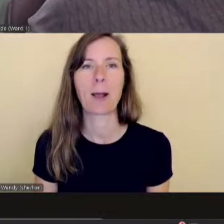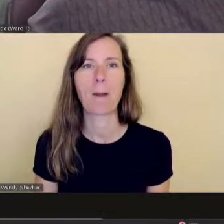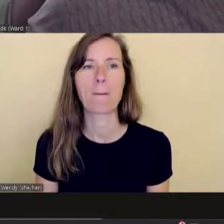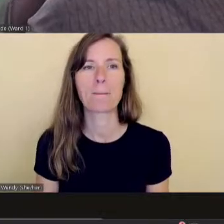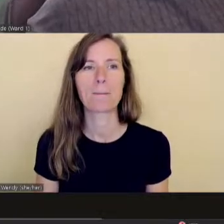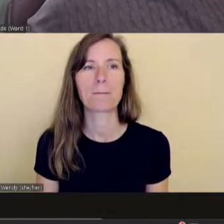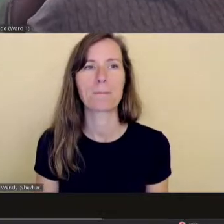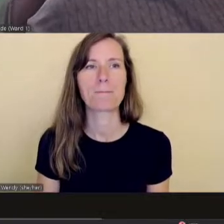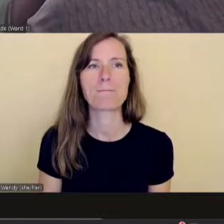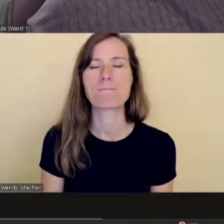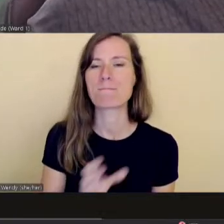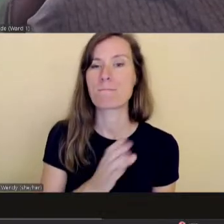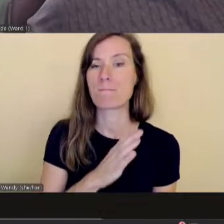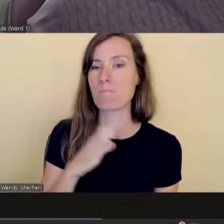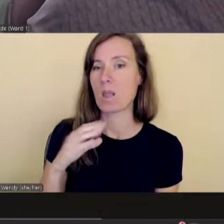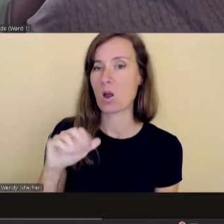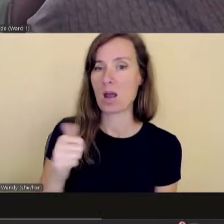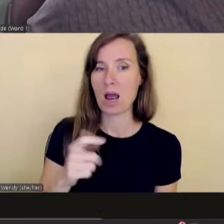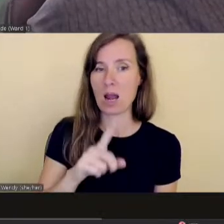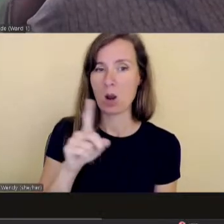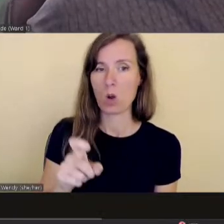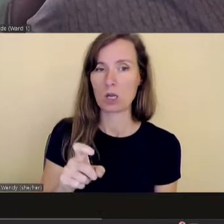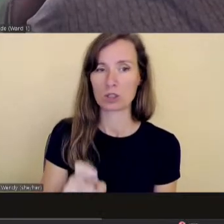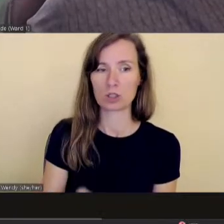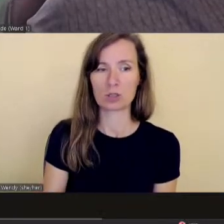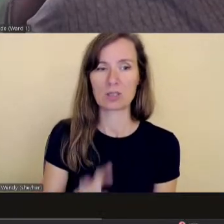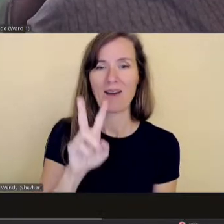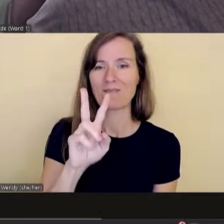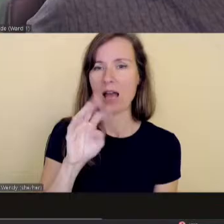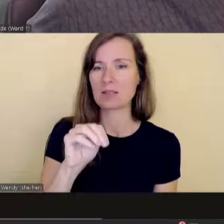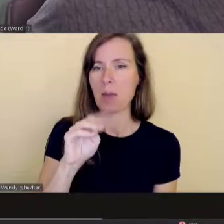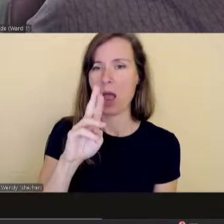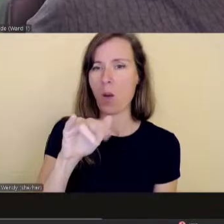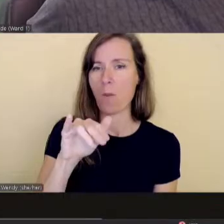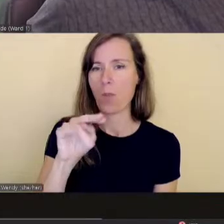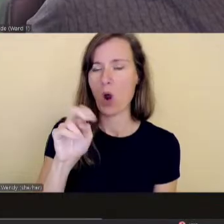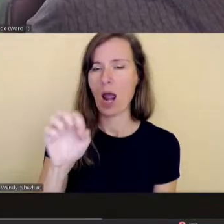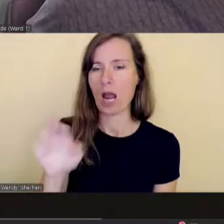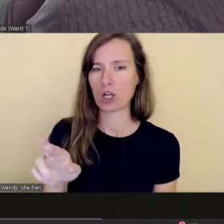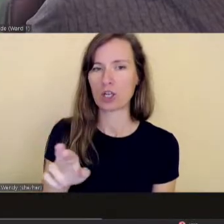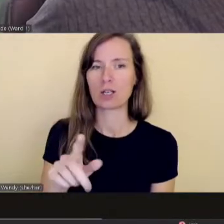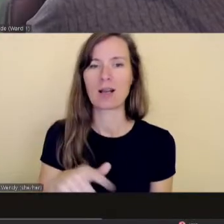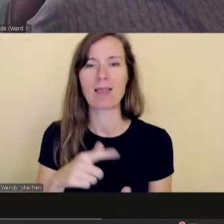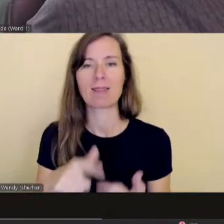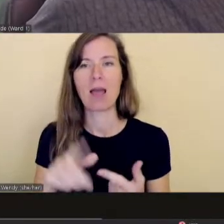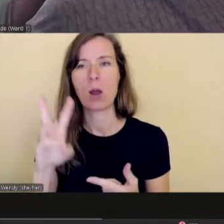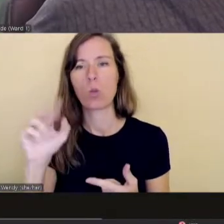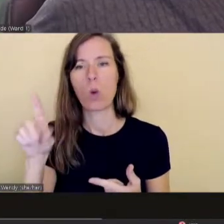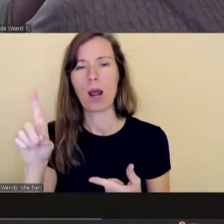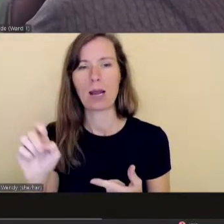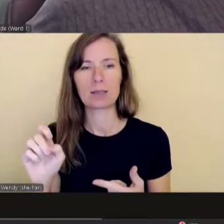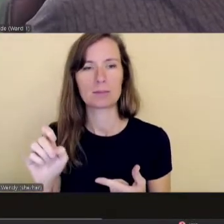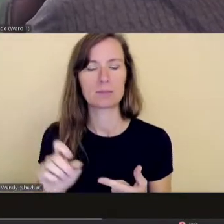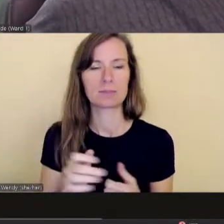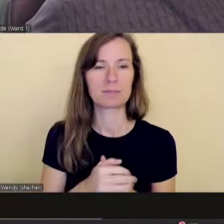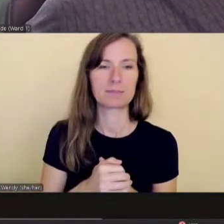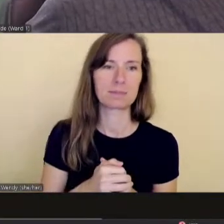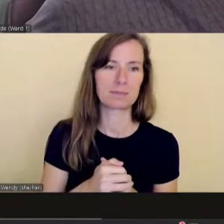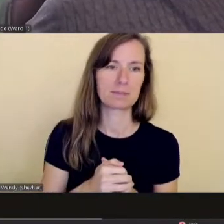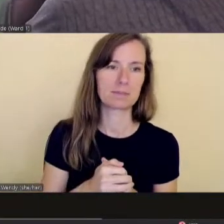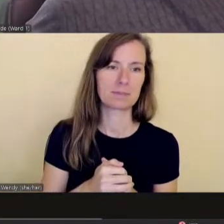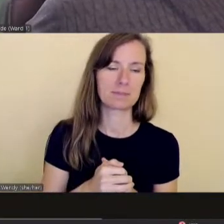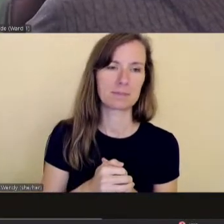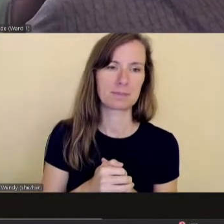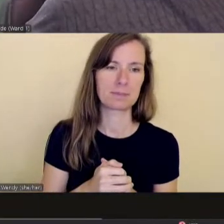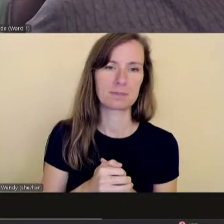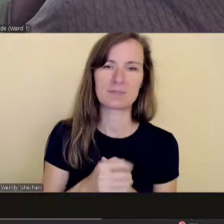Council, any further questions? Vice Mayor Briner, and then we'll go to Councilmember Wade. Can I clarify